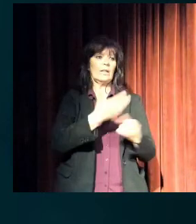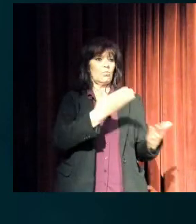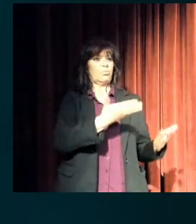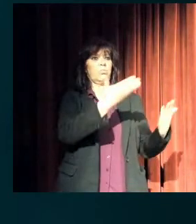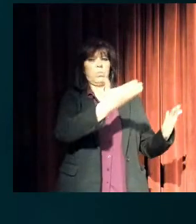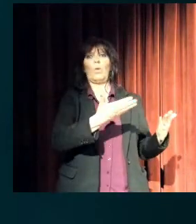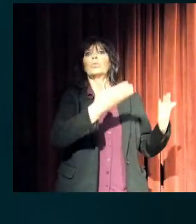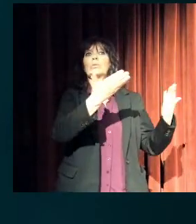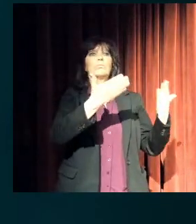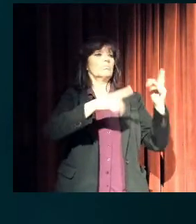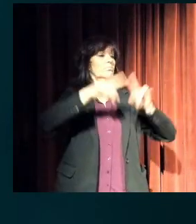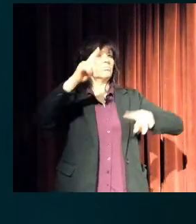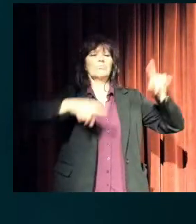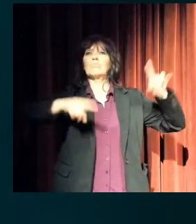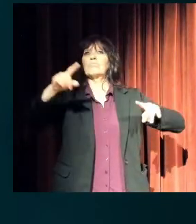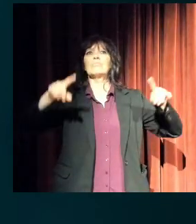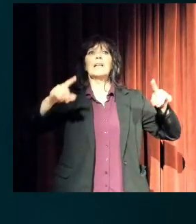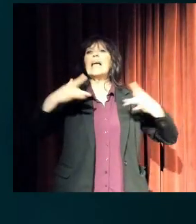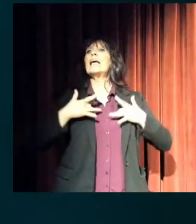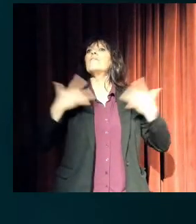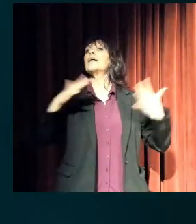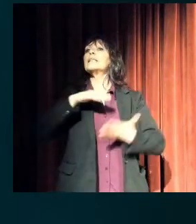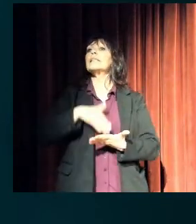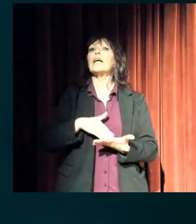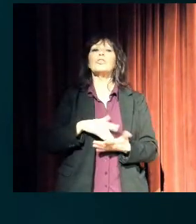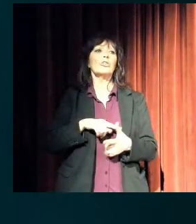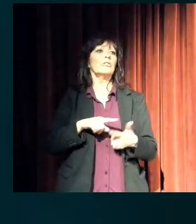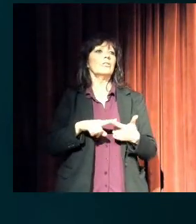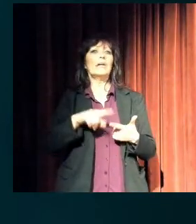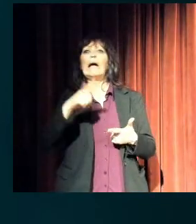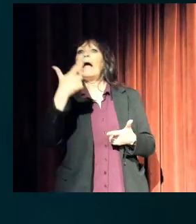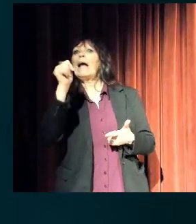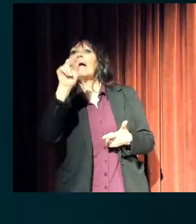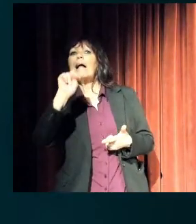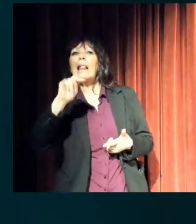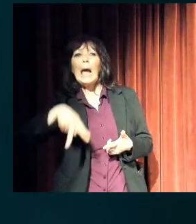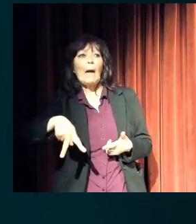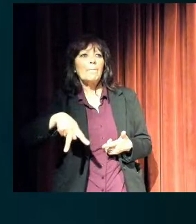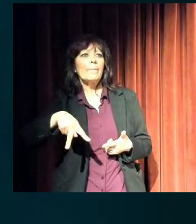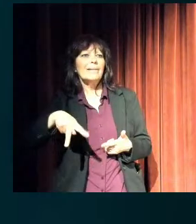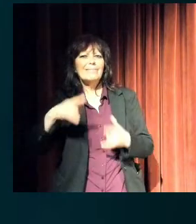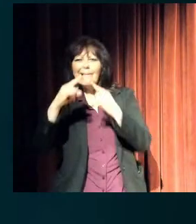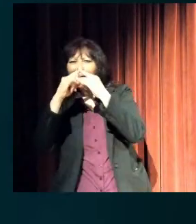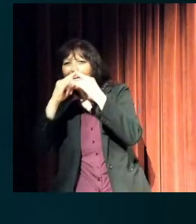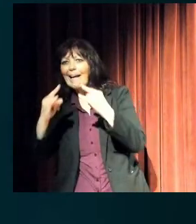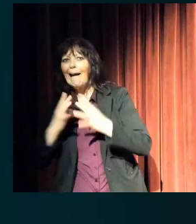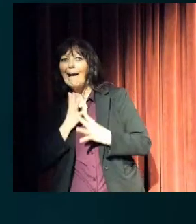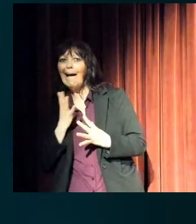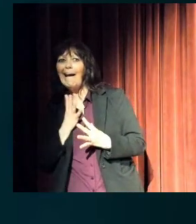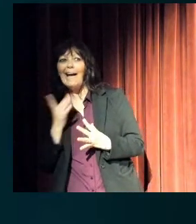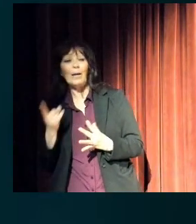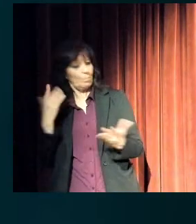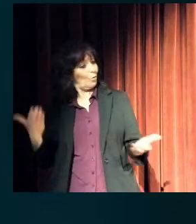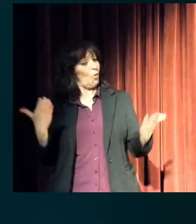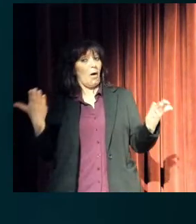that are as varied as an event center to a glamping location have been offered by various